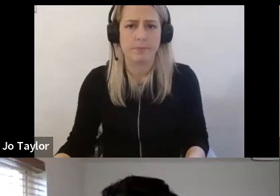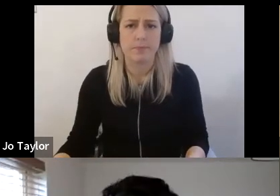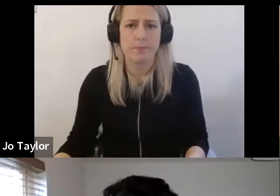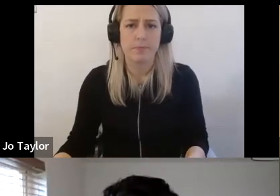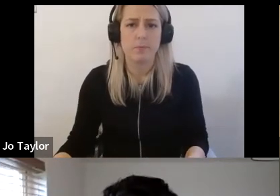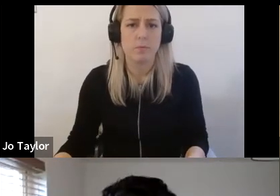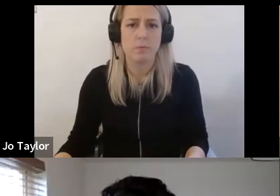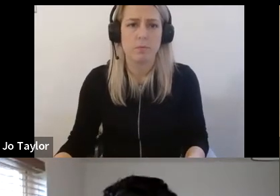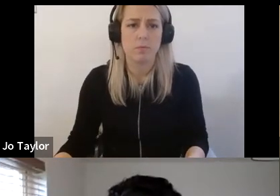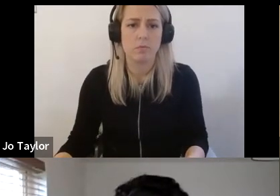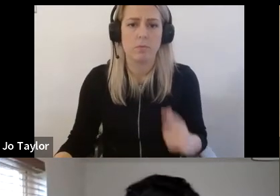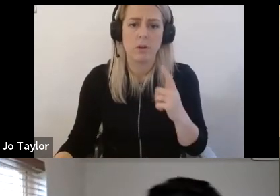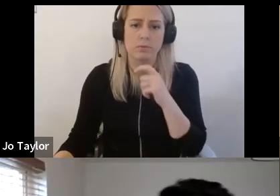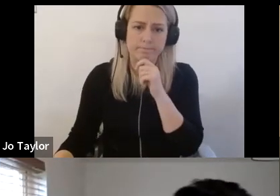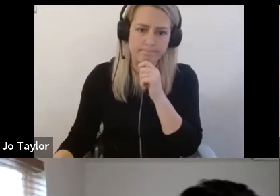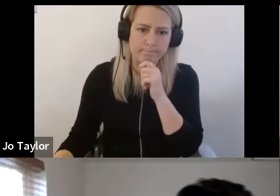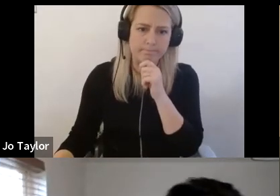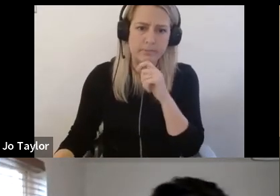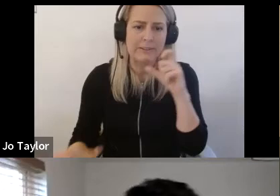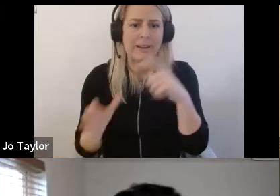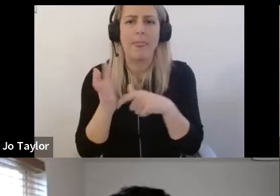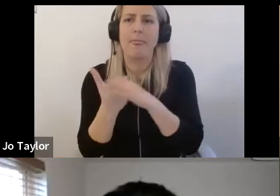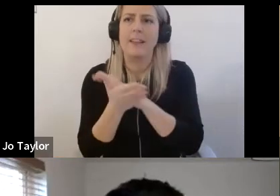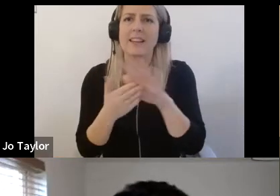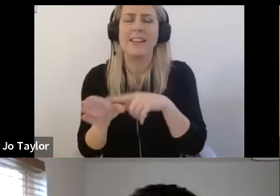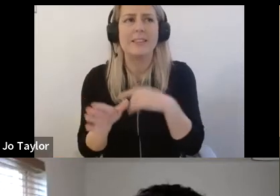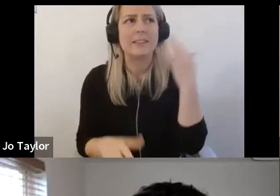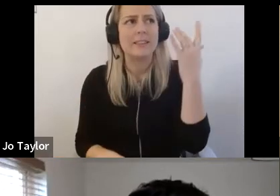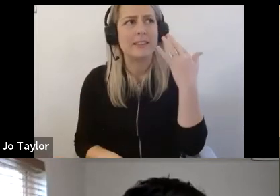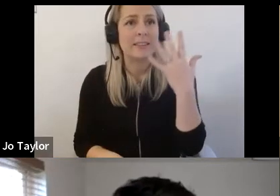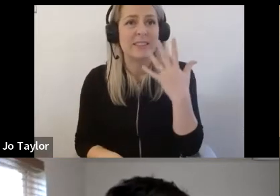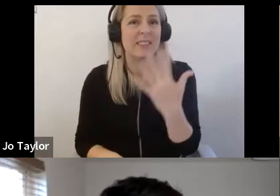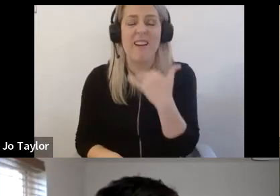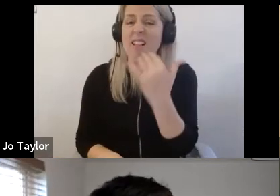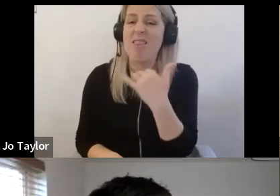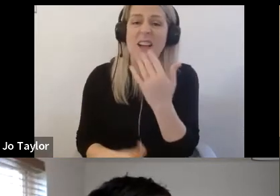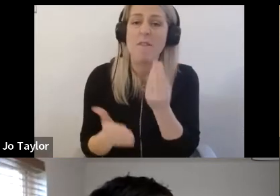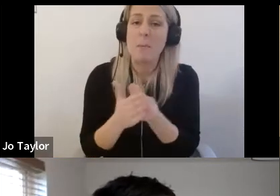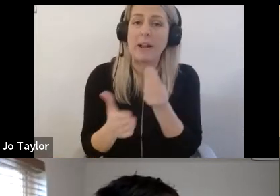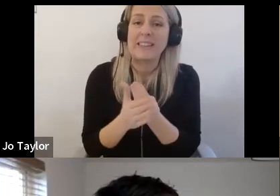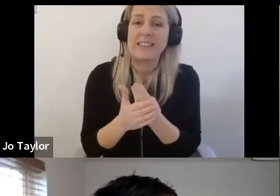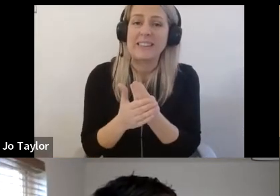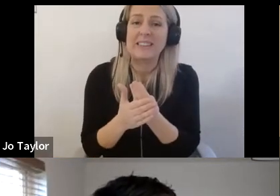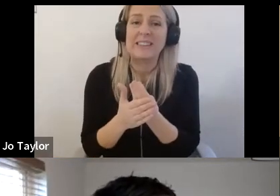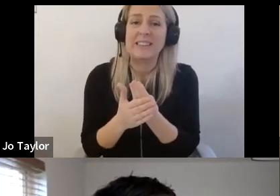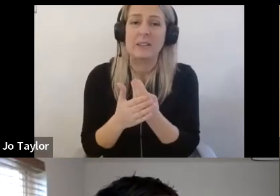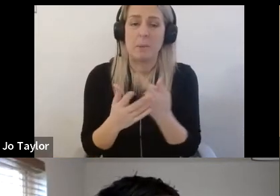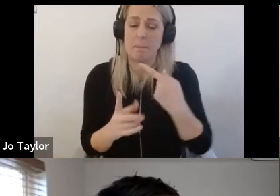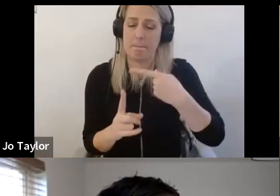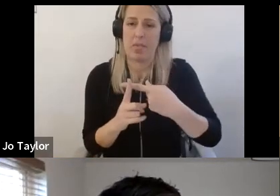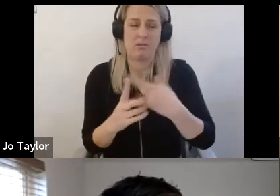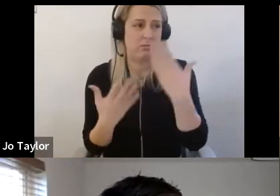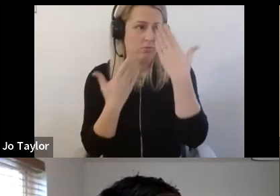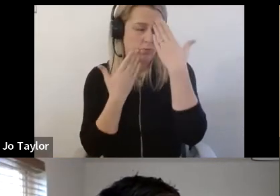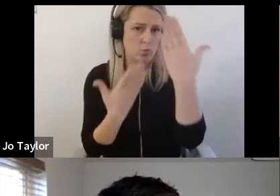had to pick one, a lack of money and a lack of knowing where to spend it in a systematic